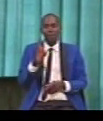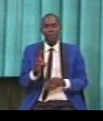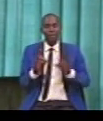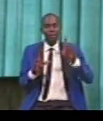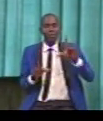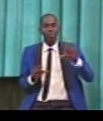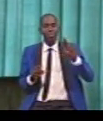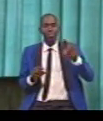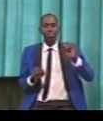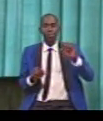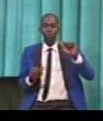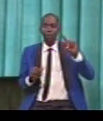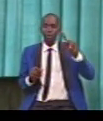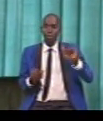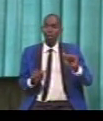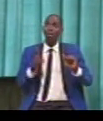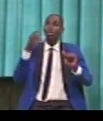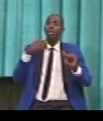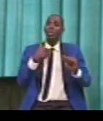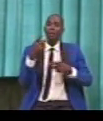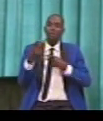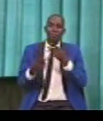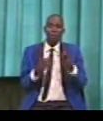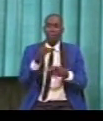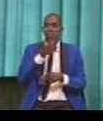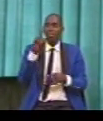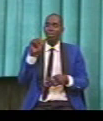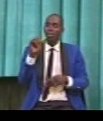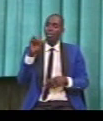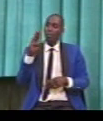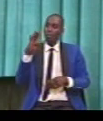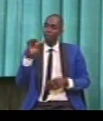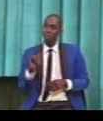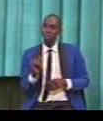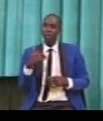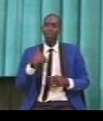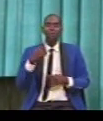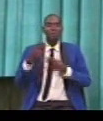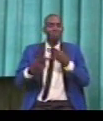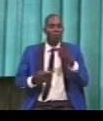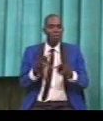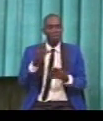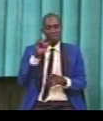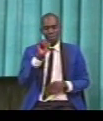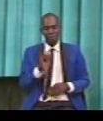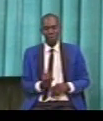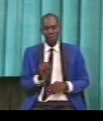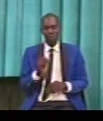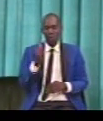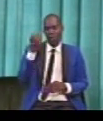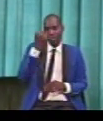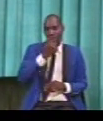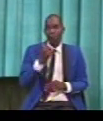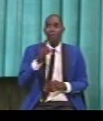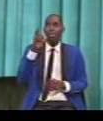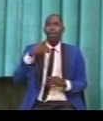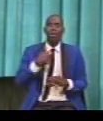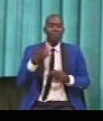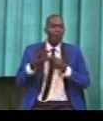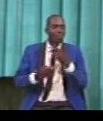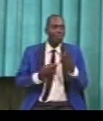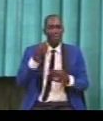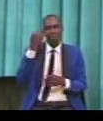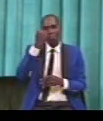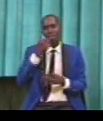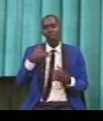has visited Zambia. He has visited Southern Africa. He has visited Africa. He has visited the